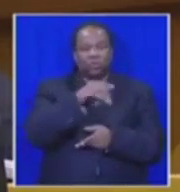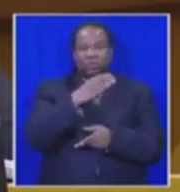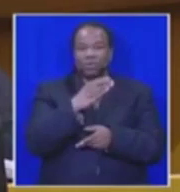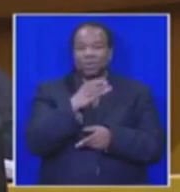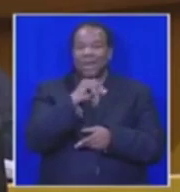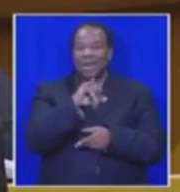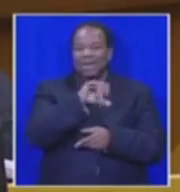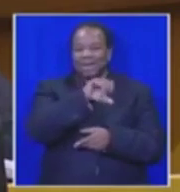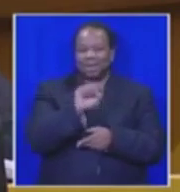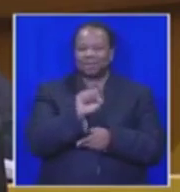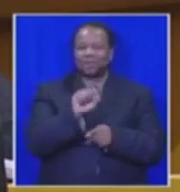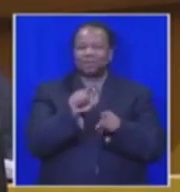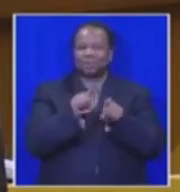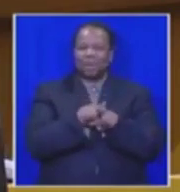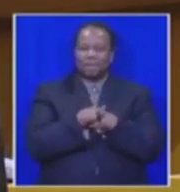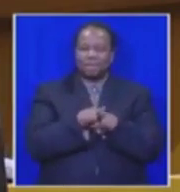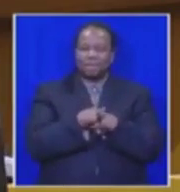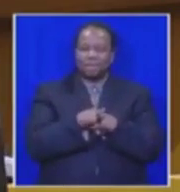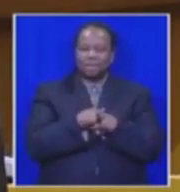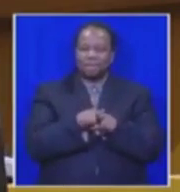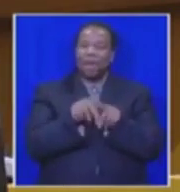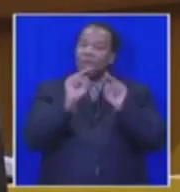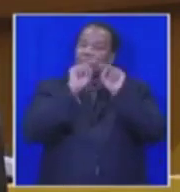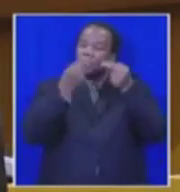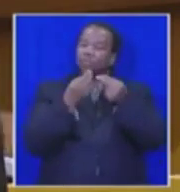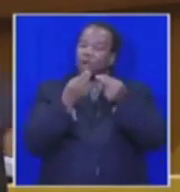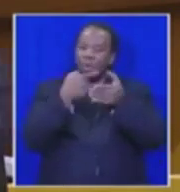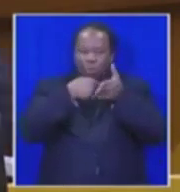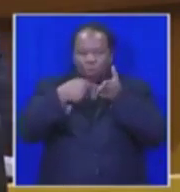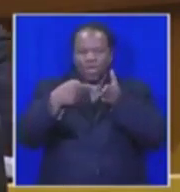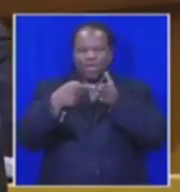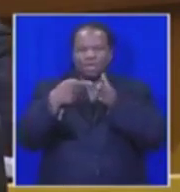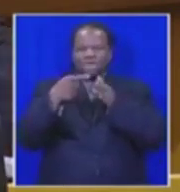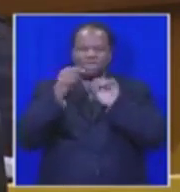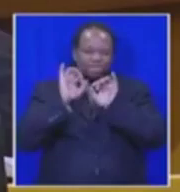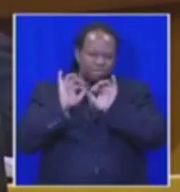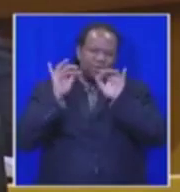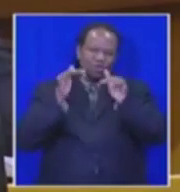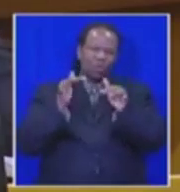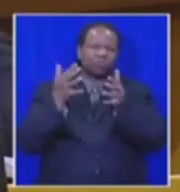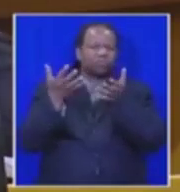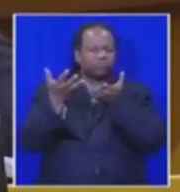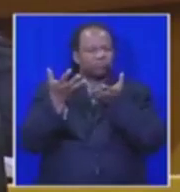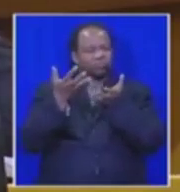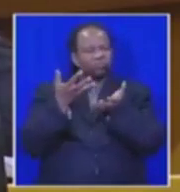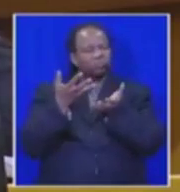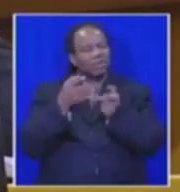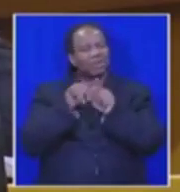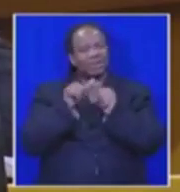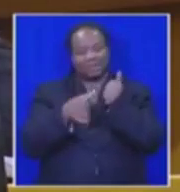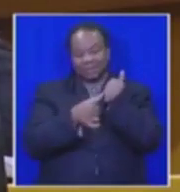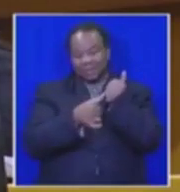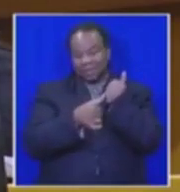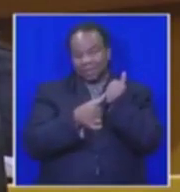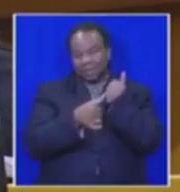special national Imbizo focus weeks where ministers and deputy ministers